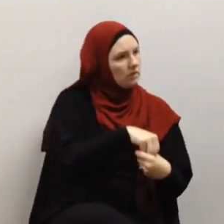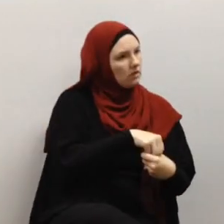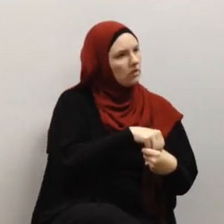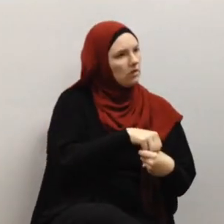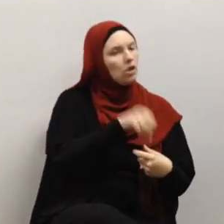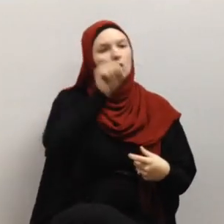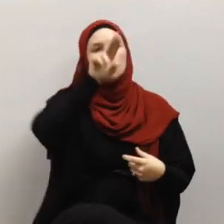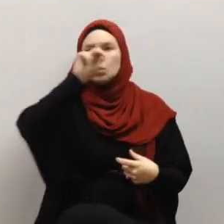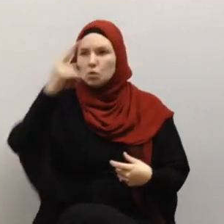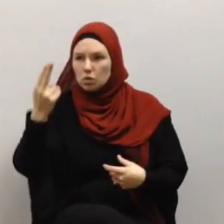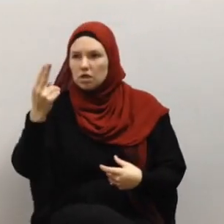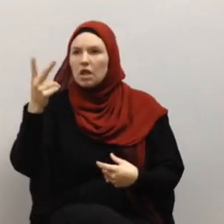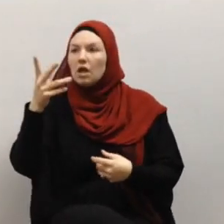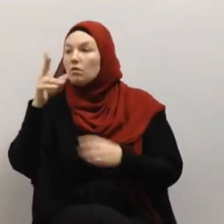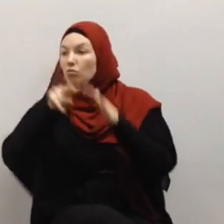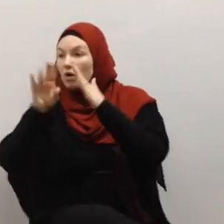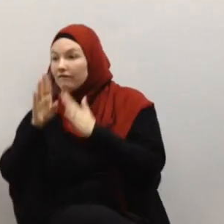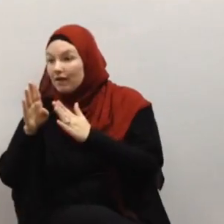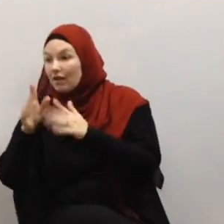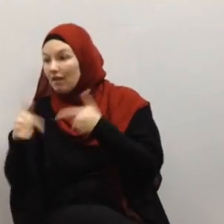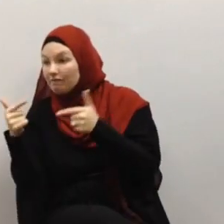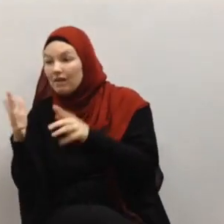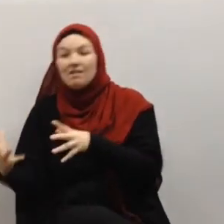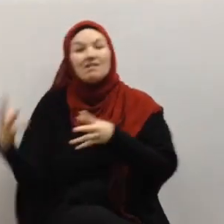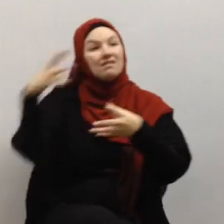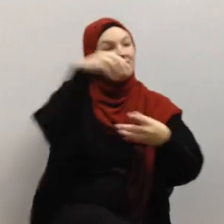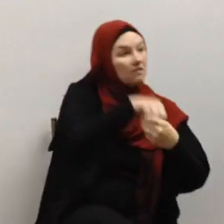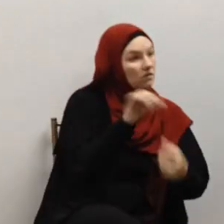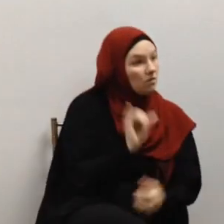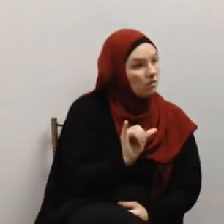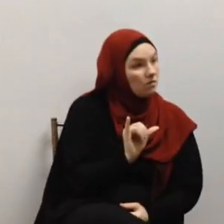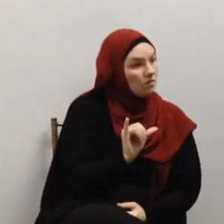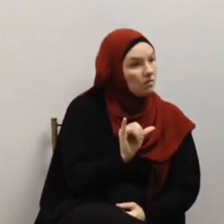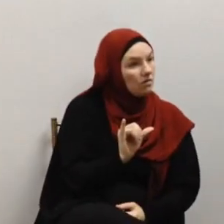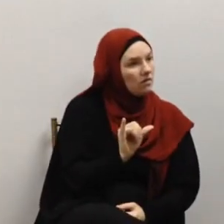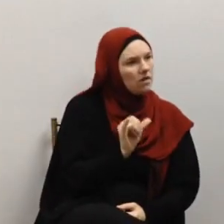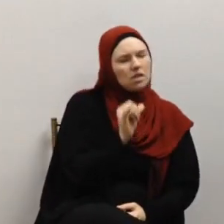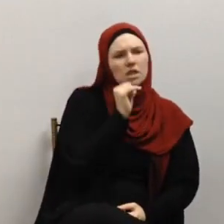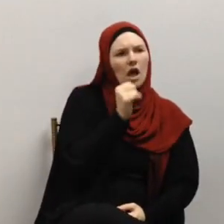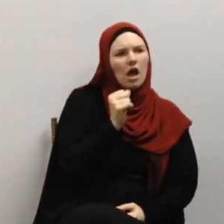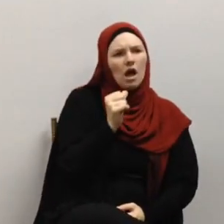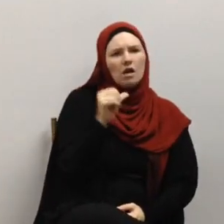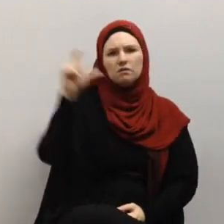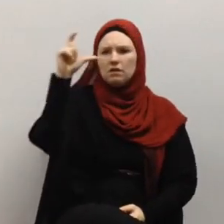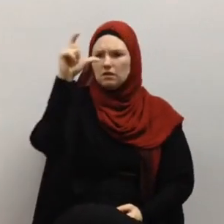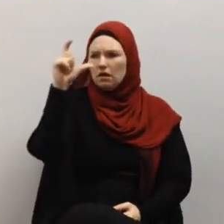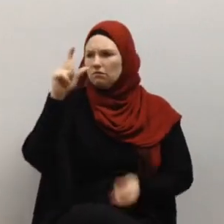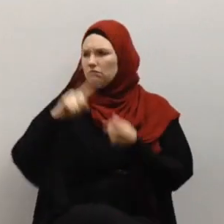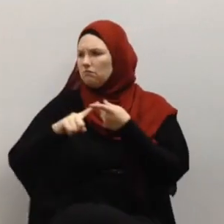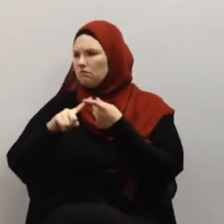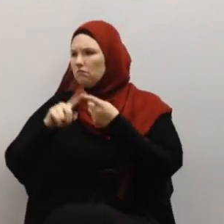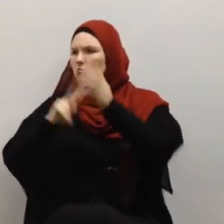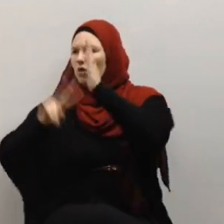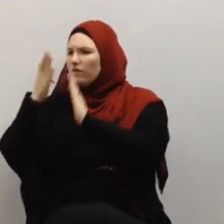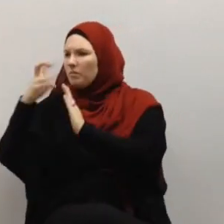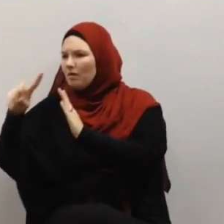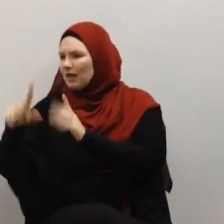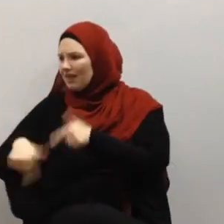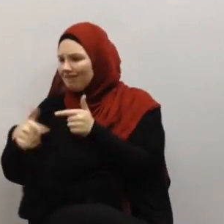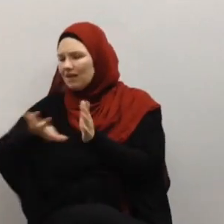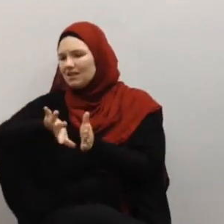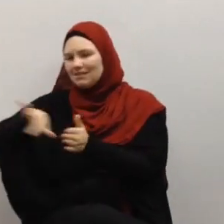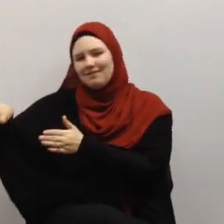it. Not to be excluding Islam from public life and say, we have a contract. There